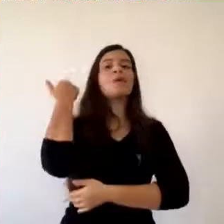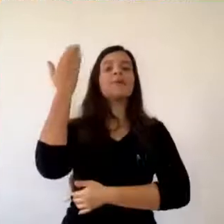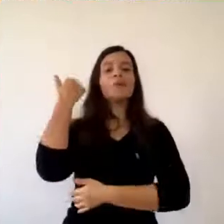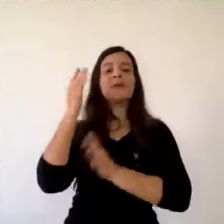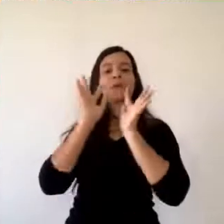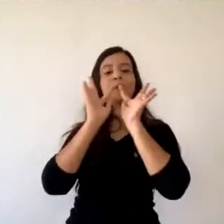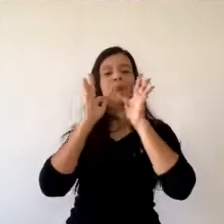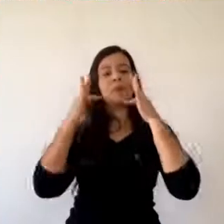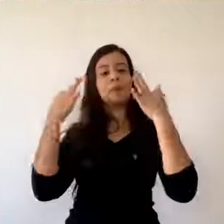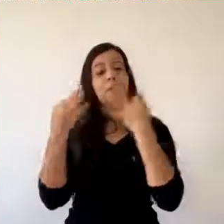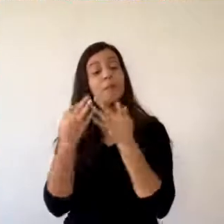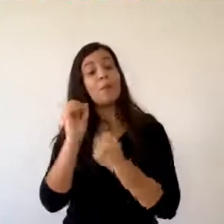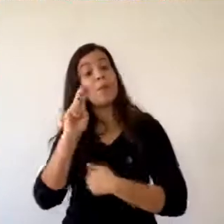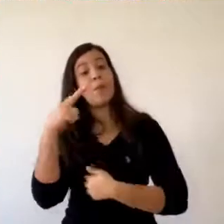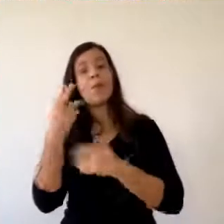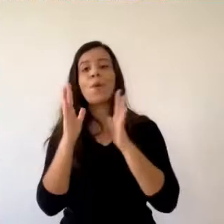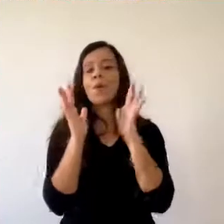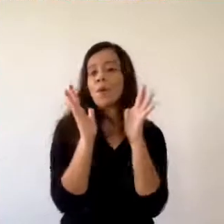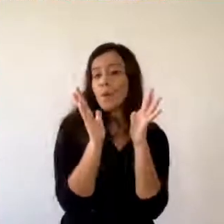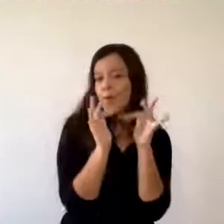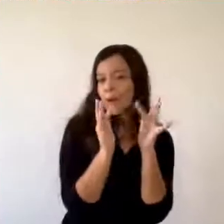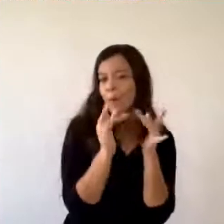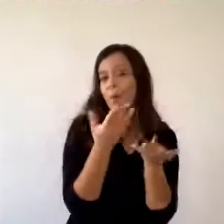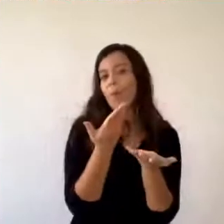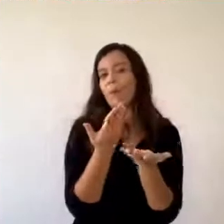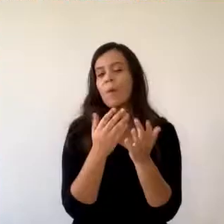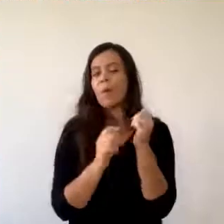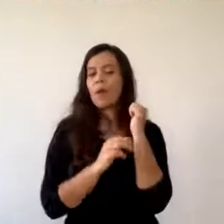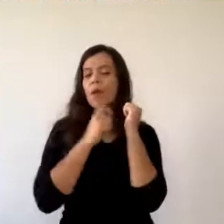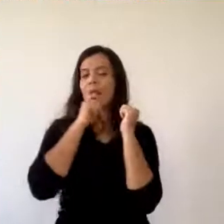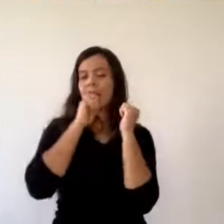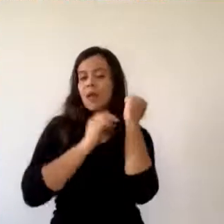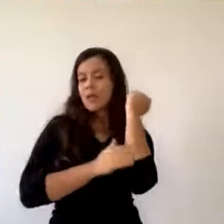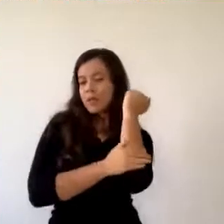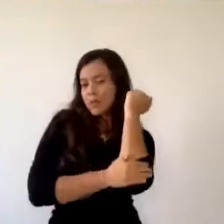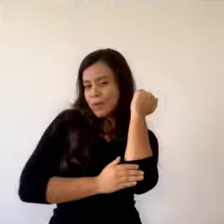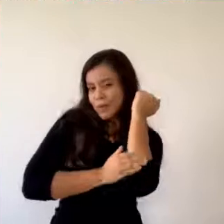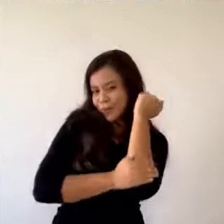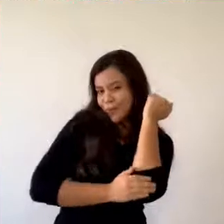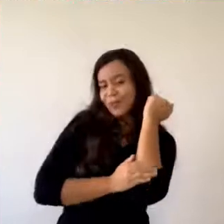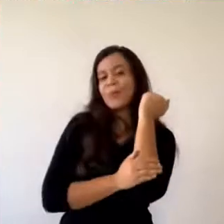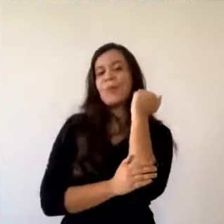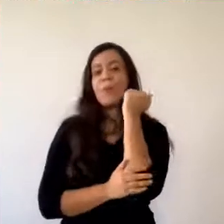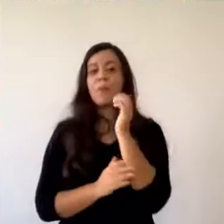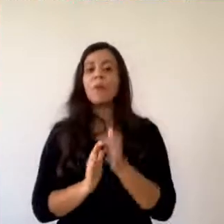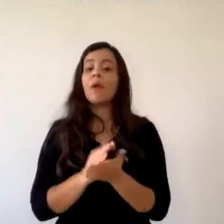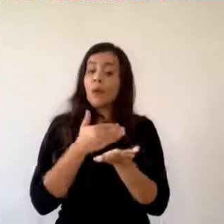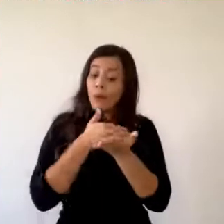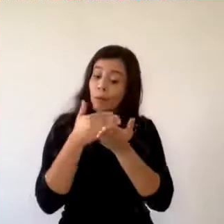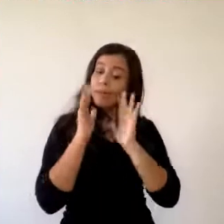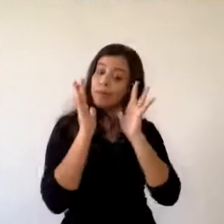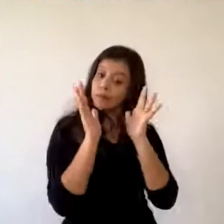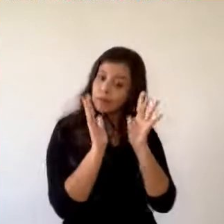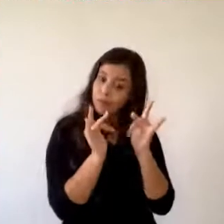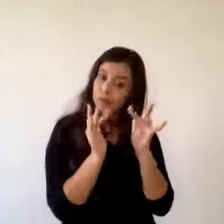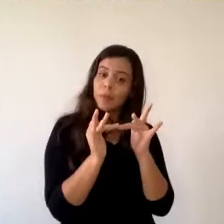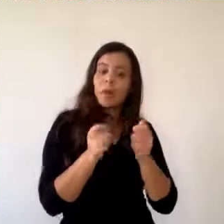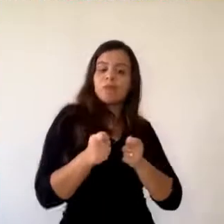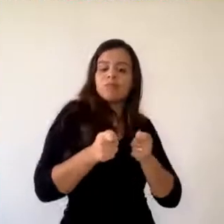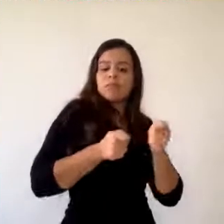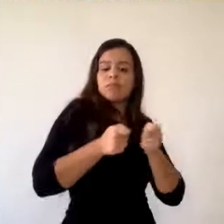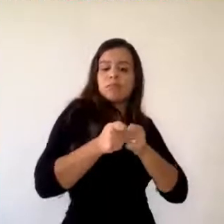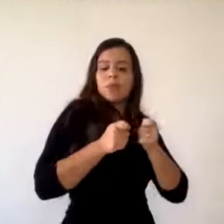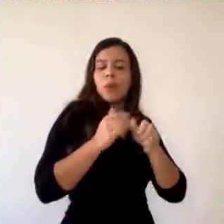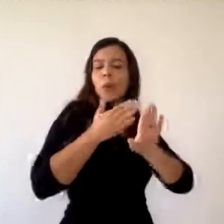in relationships, in dating, in the jealousy, in this obsession, this